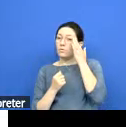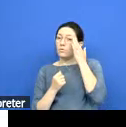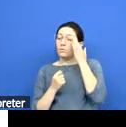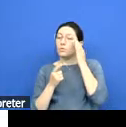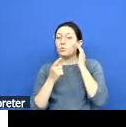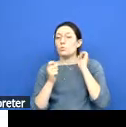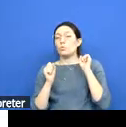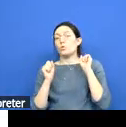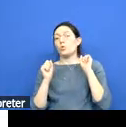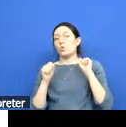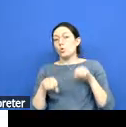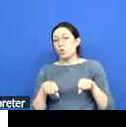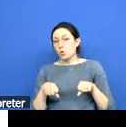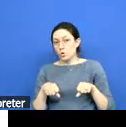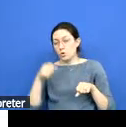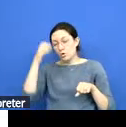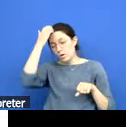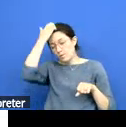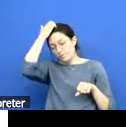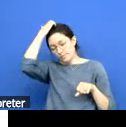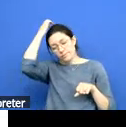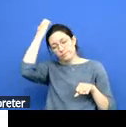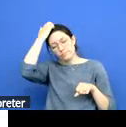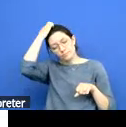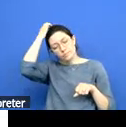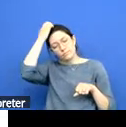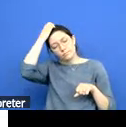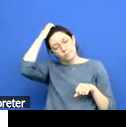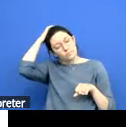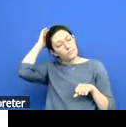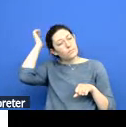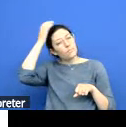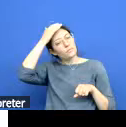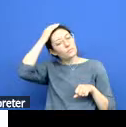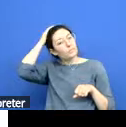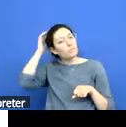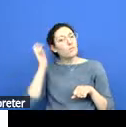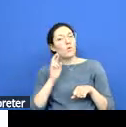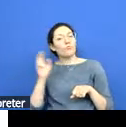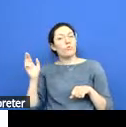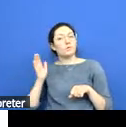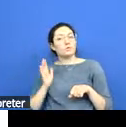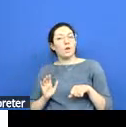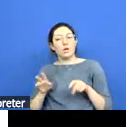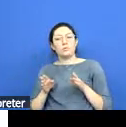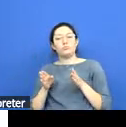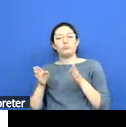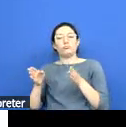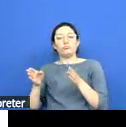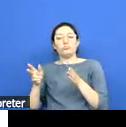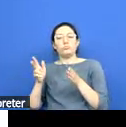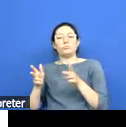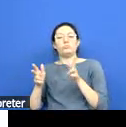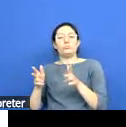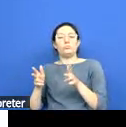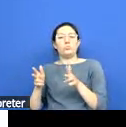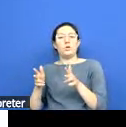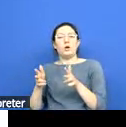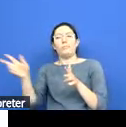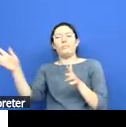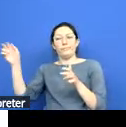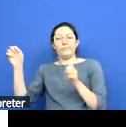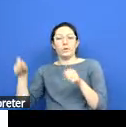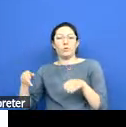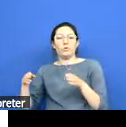conceivably from the right-hand lane, you could kind of put an exit only out through that